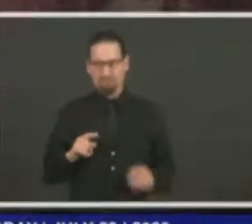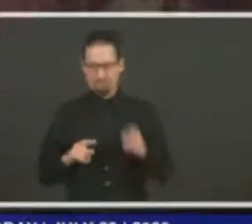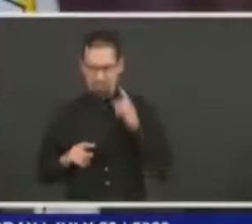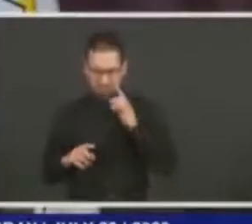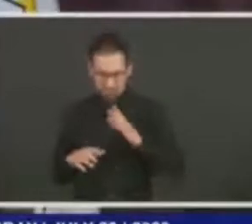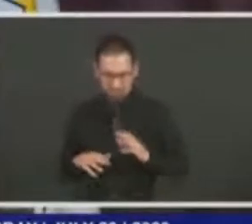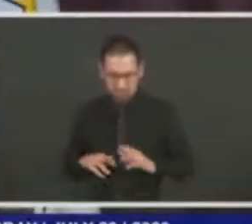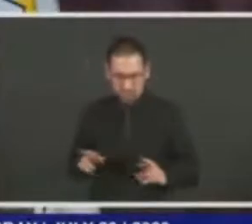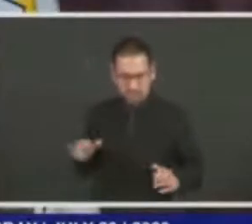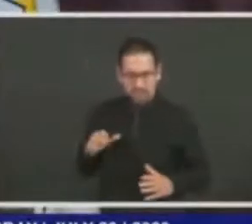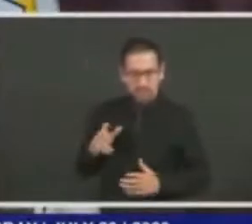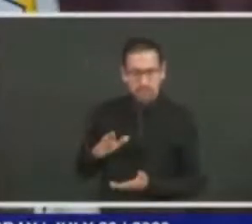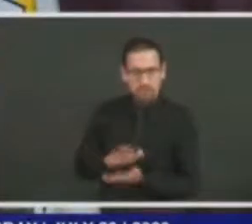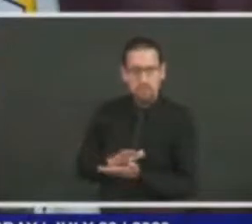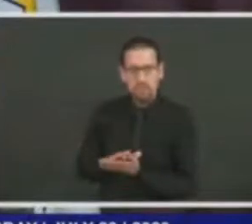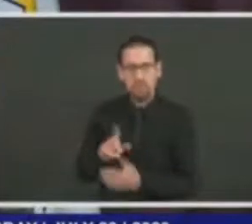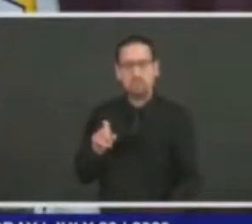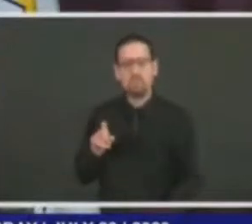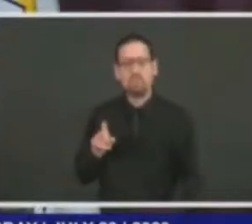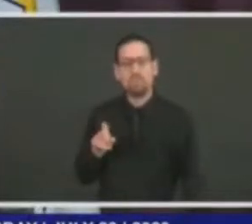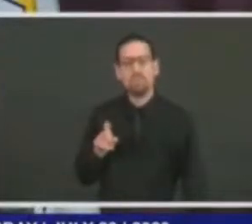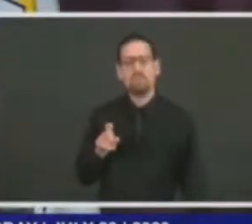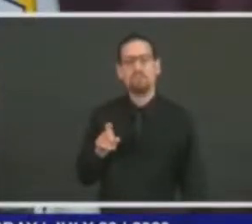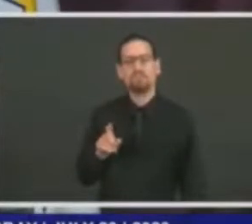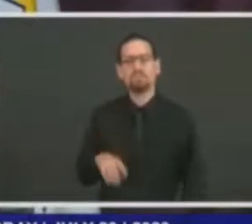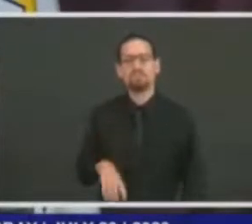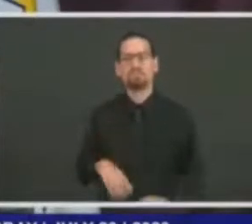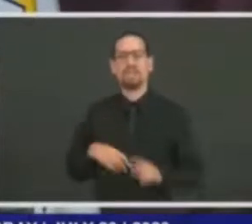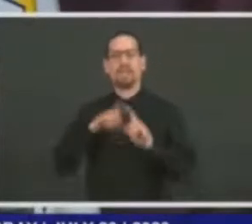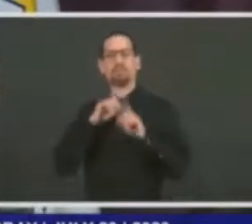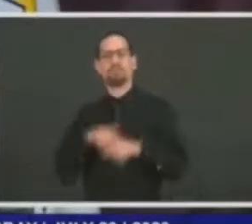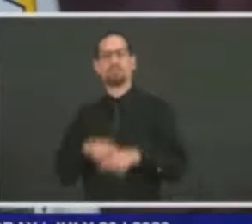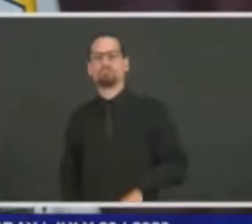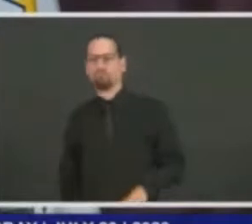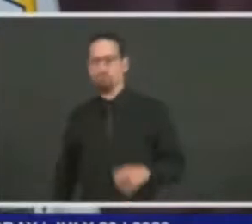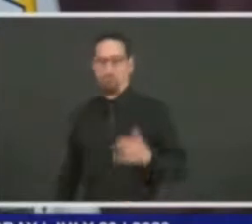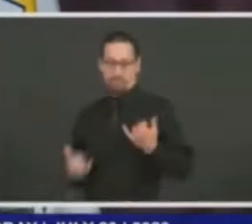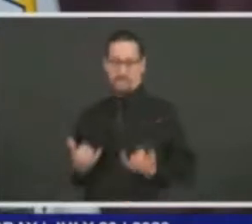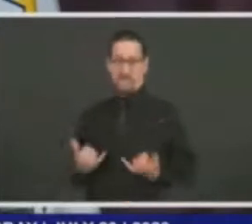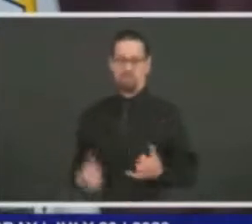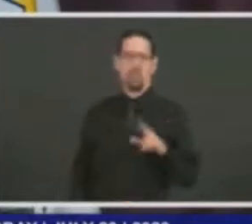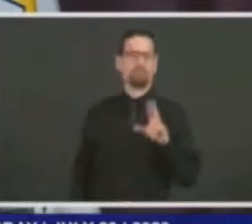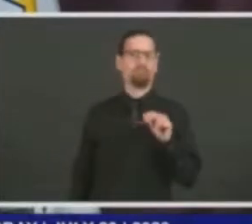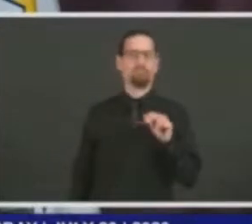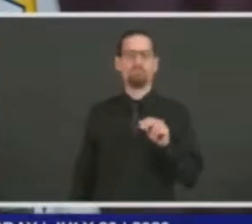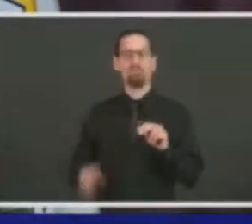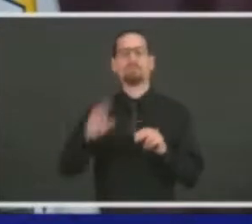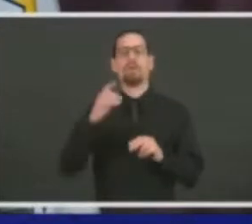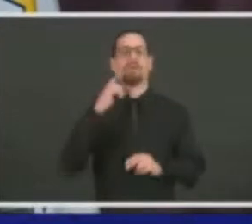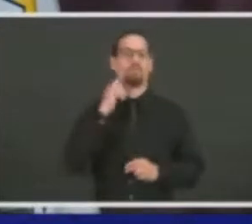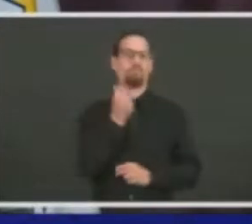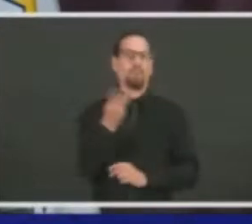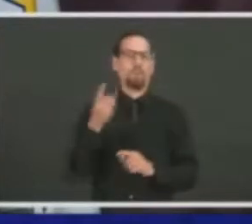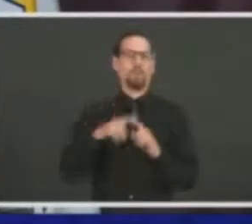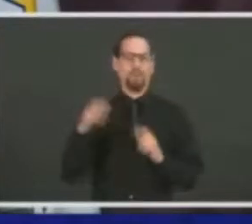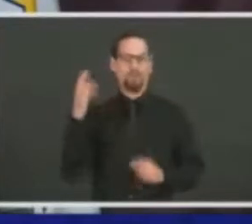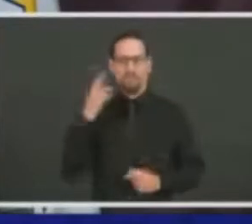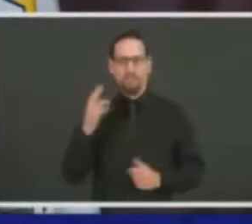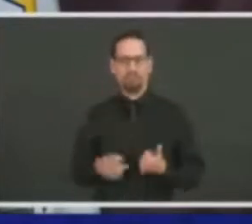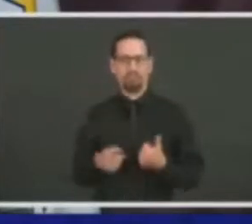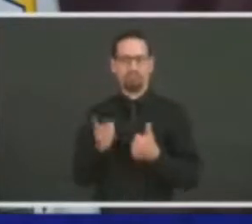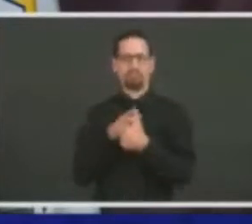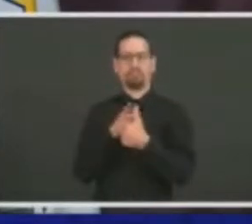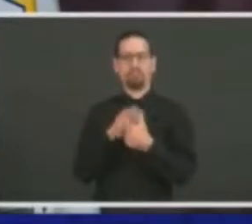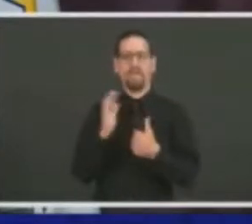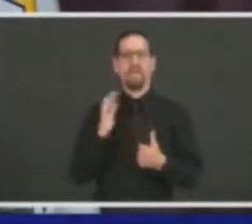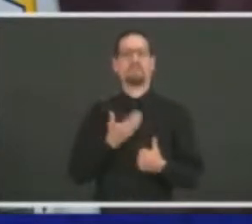is in? No, for a number of reasons. Number one, our testing